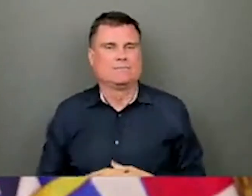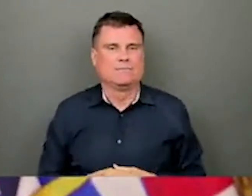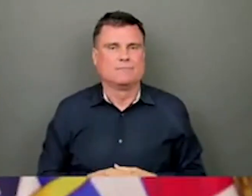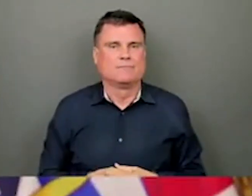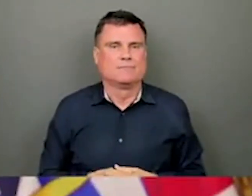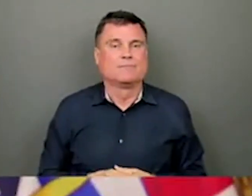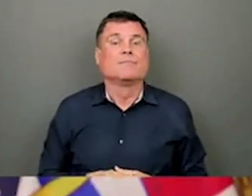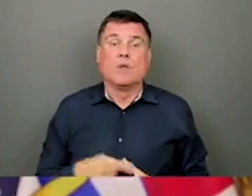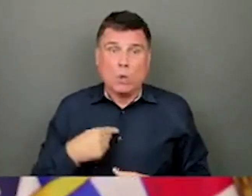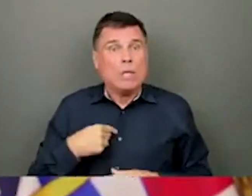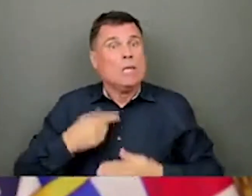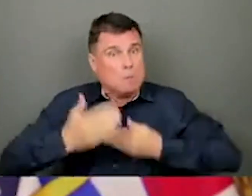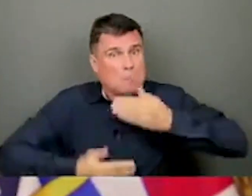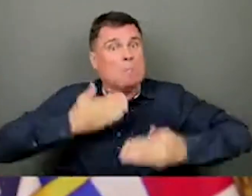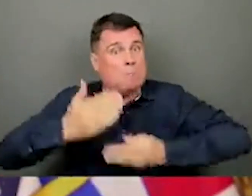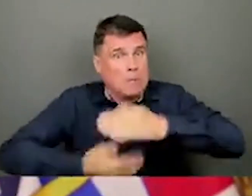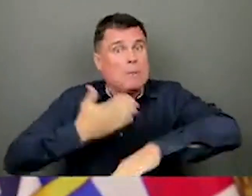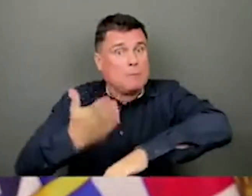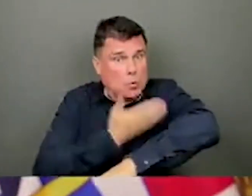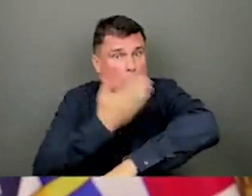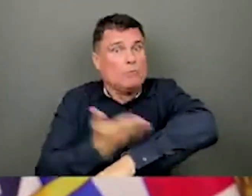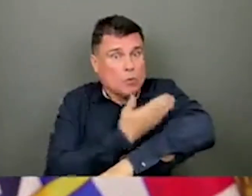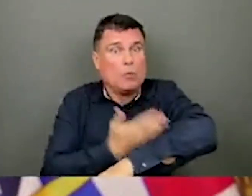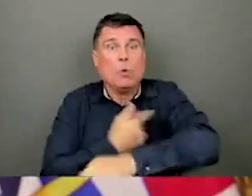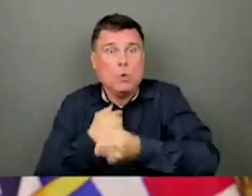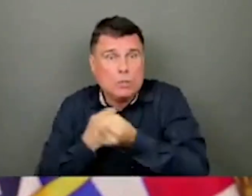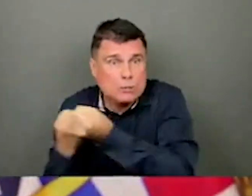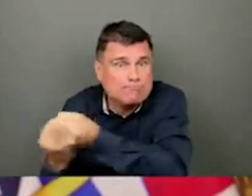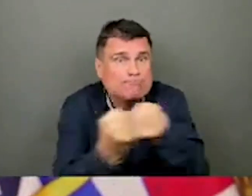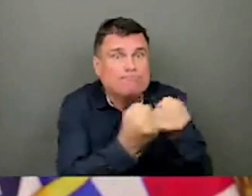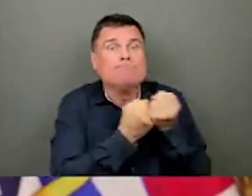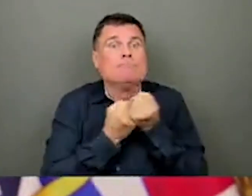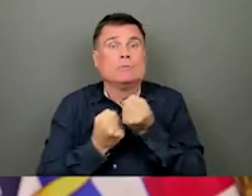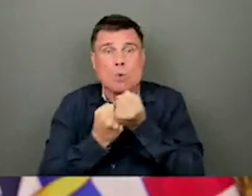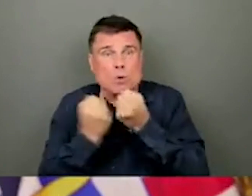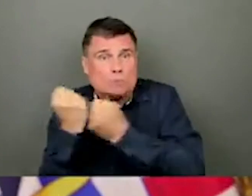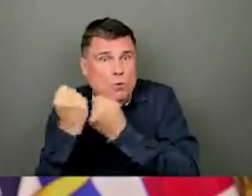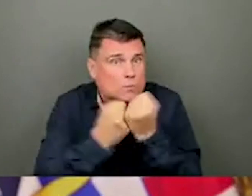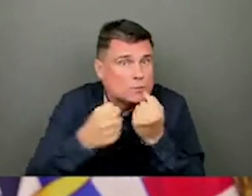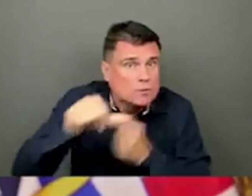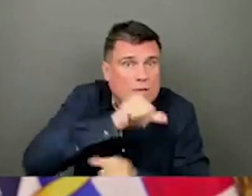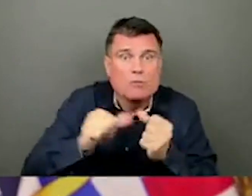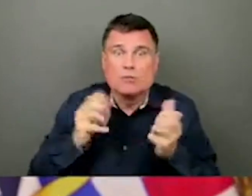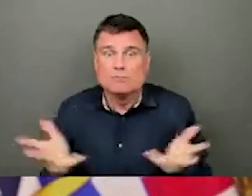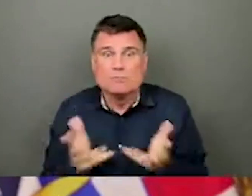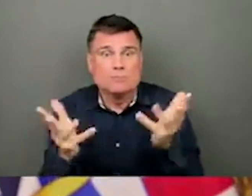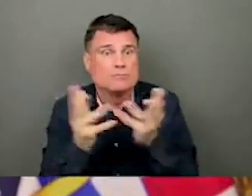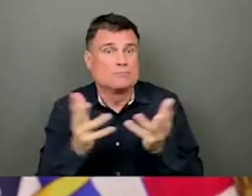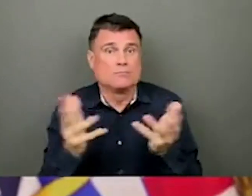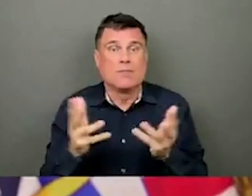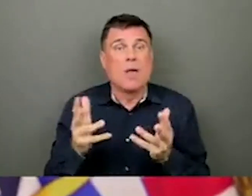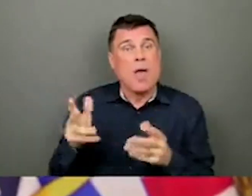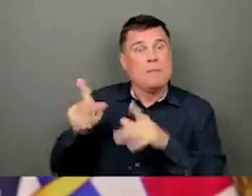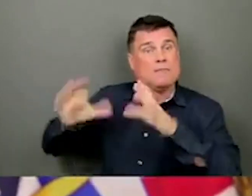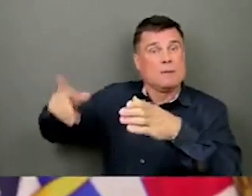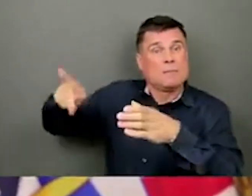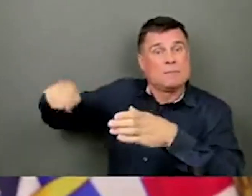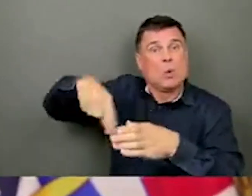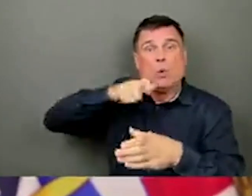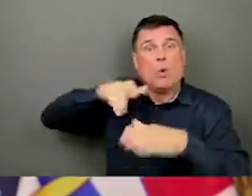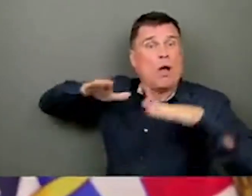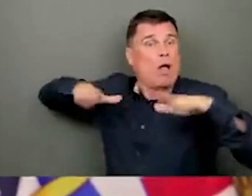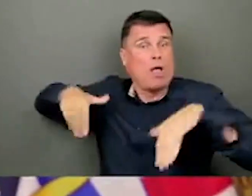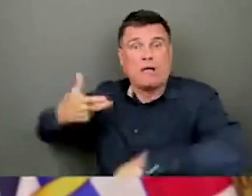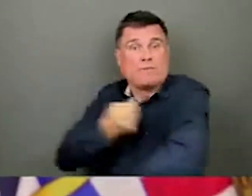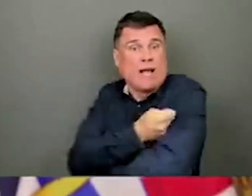shared efforts to put the pandemic behind us. High levels of transmission among unvaccinated people mean that further action